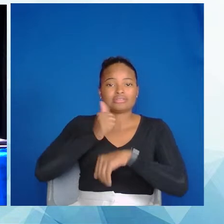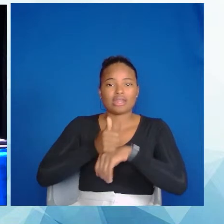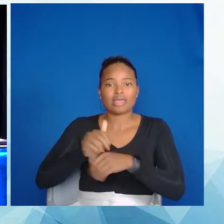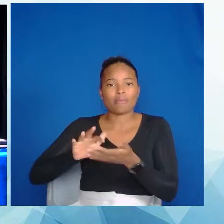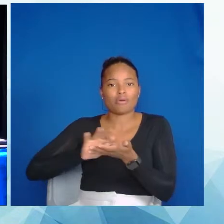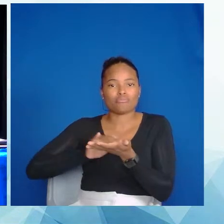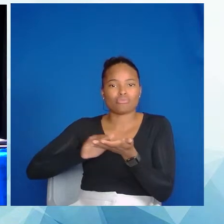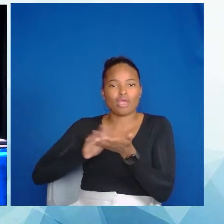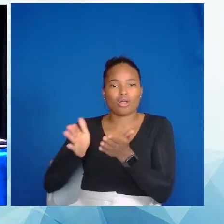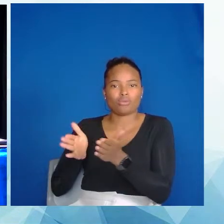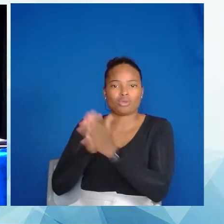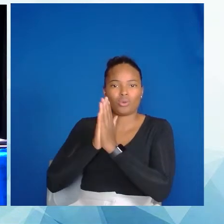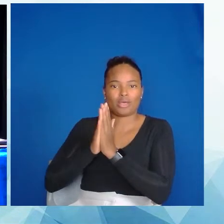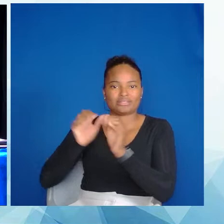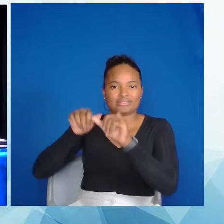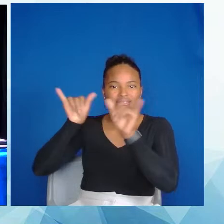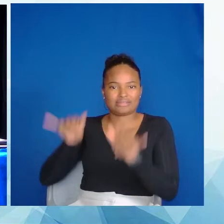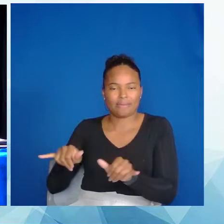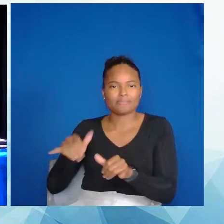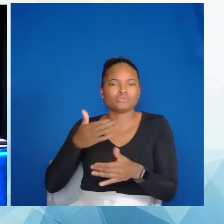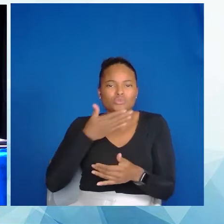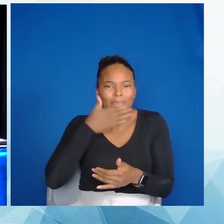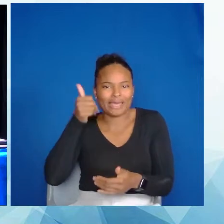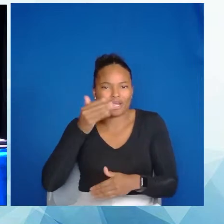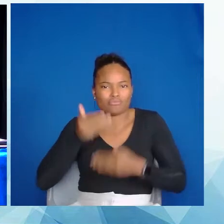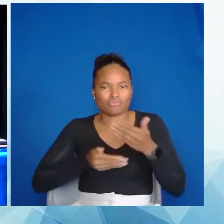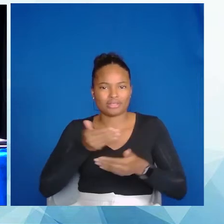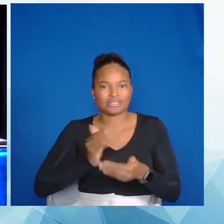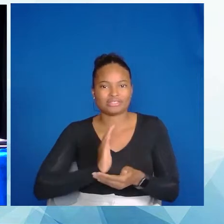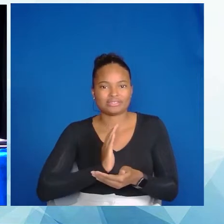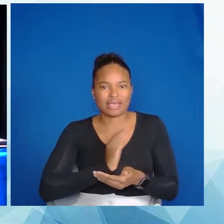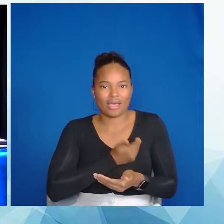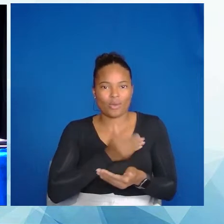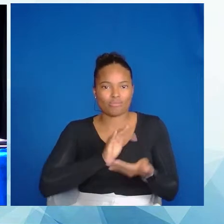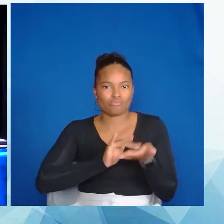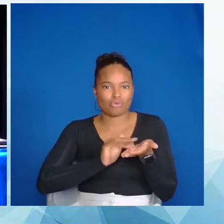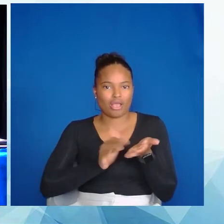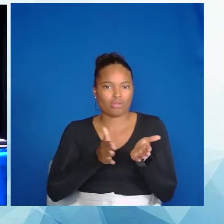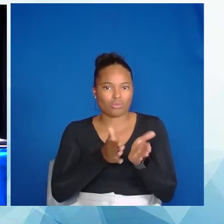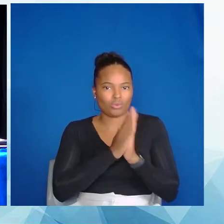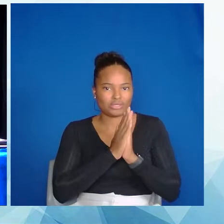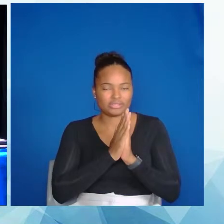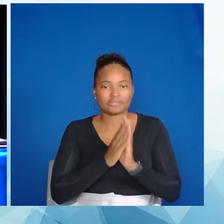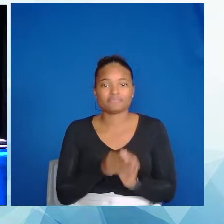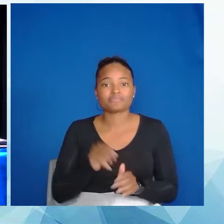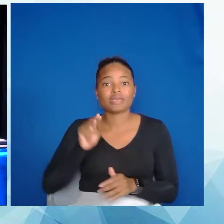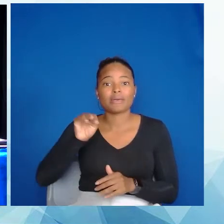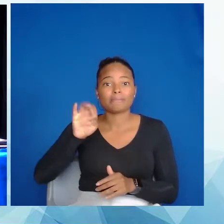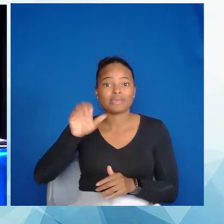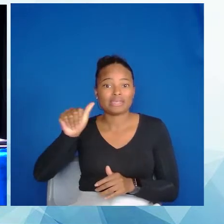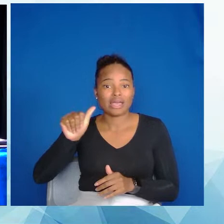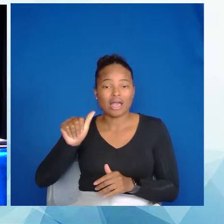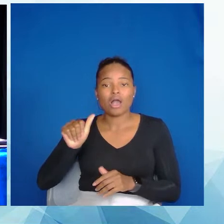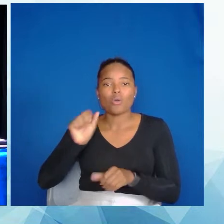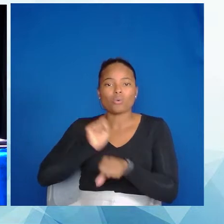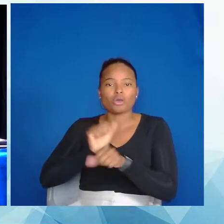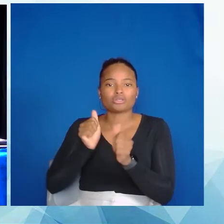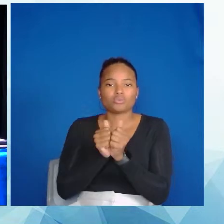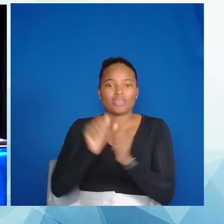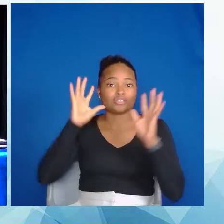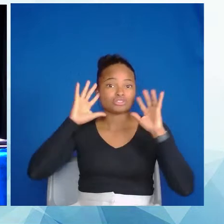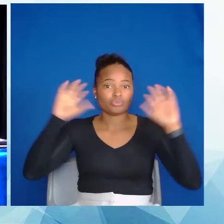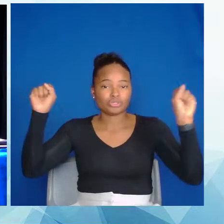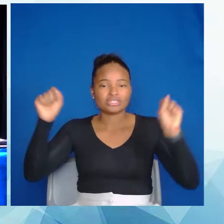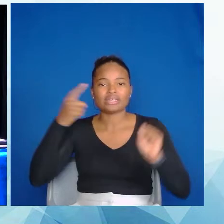process our Braille requests. They also worked with the superintendent on the town hall meetings,